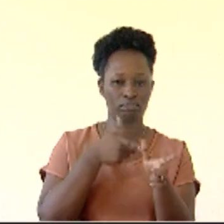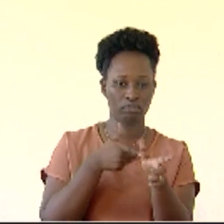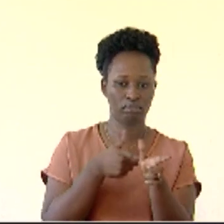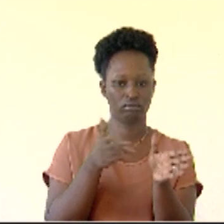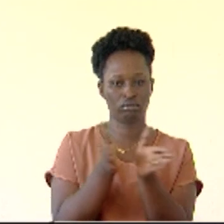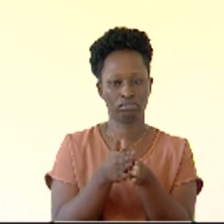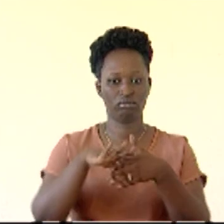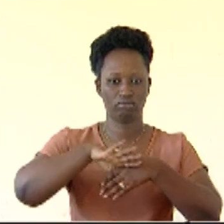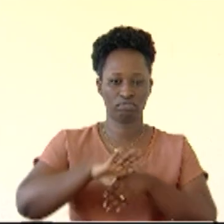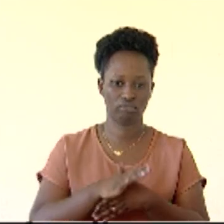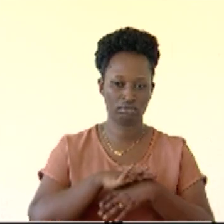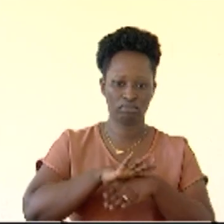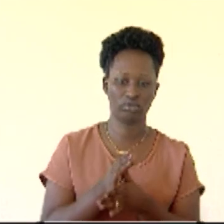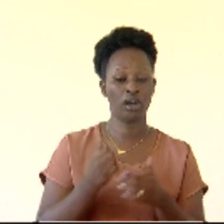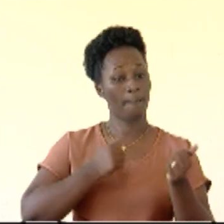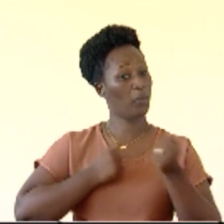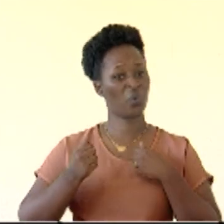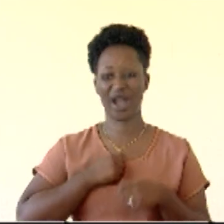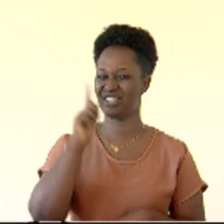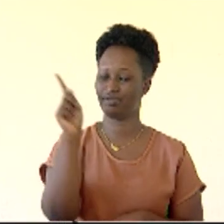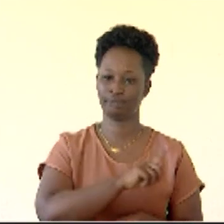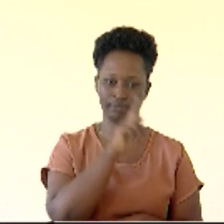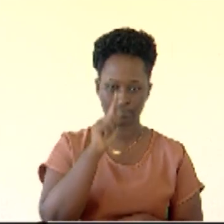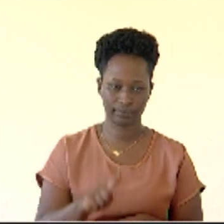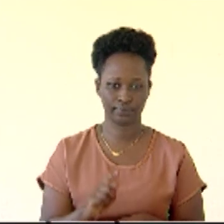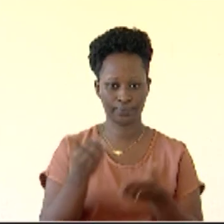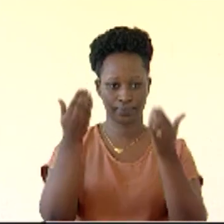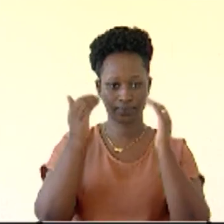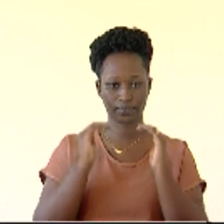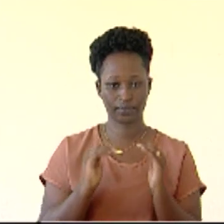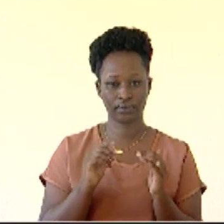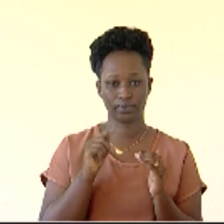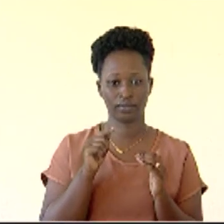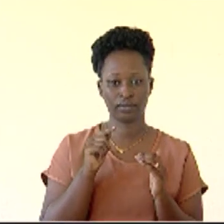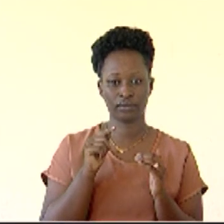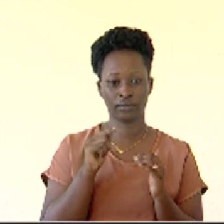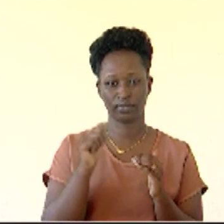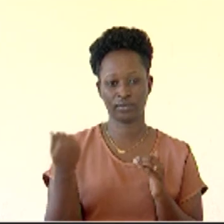The act of self-stimulation that leads to what you call sexual satisfaction.